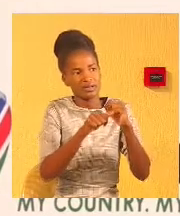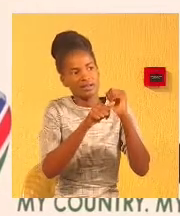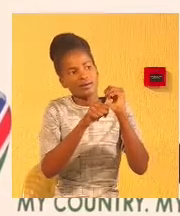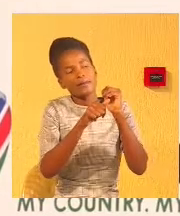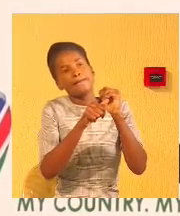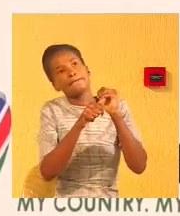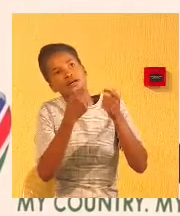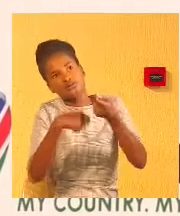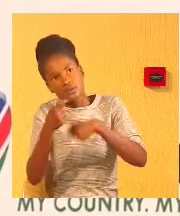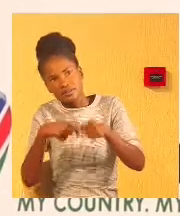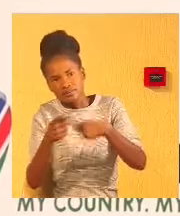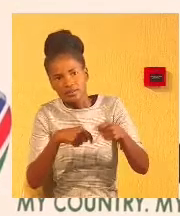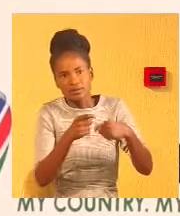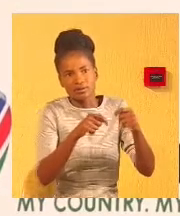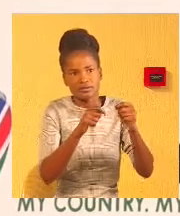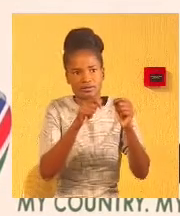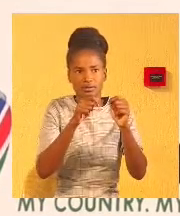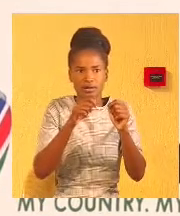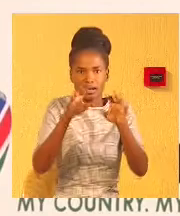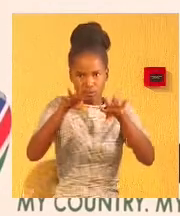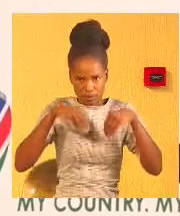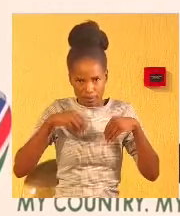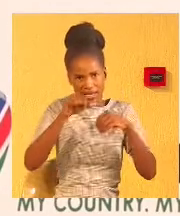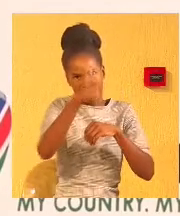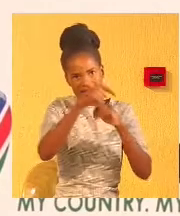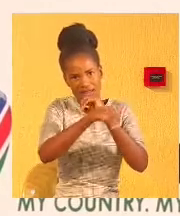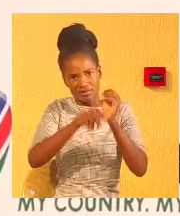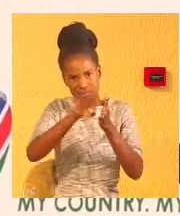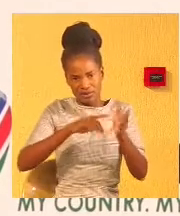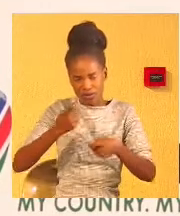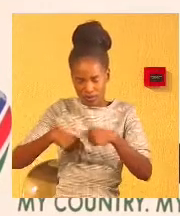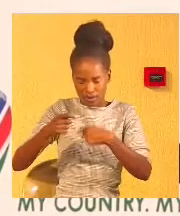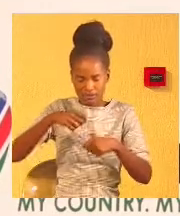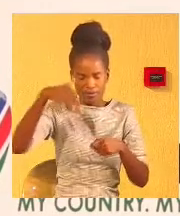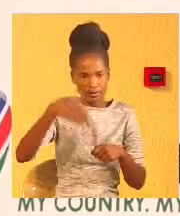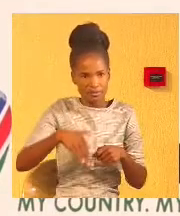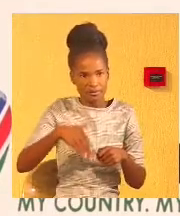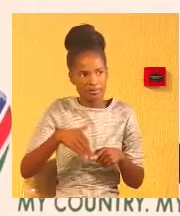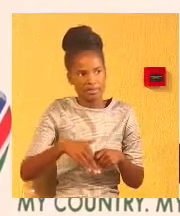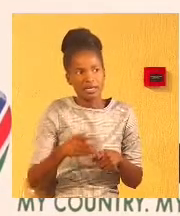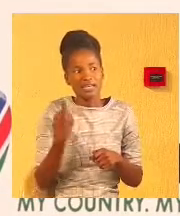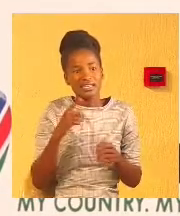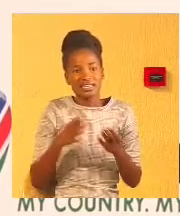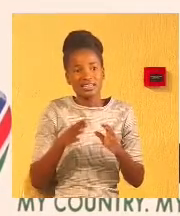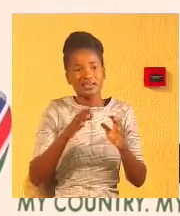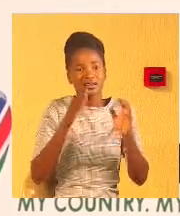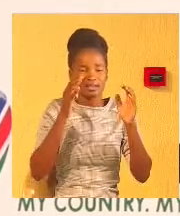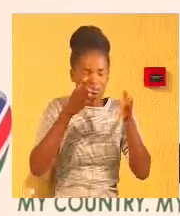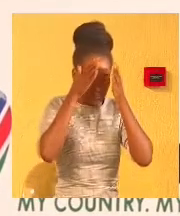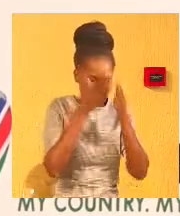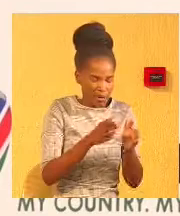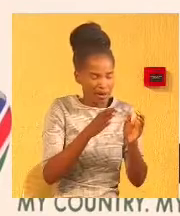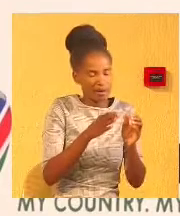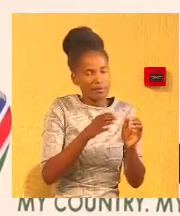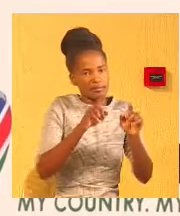if we don't invest in the agriculture sector, we are going to see that there are no